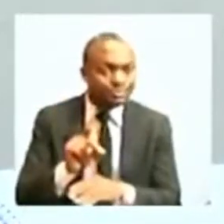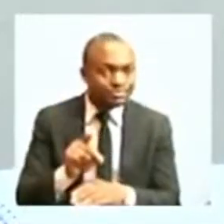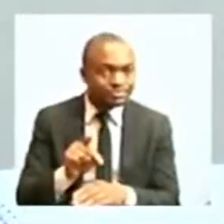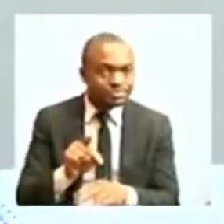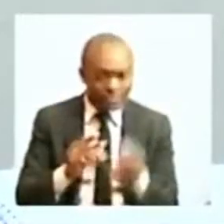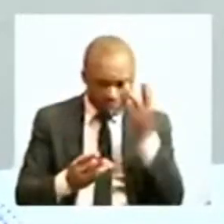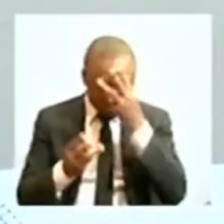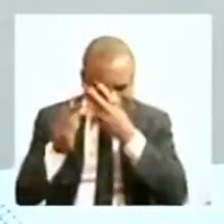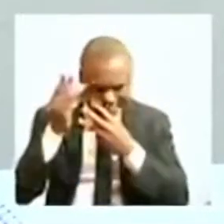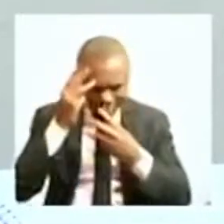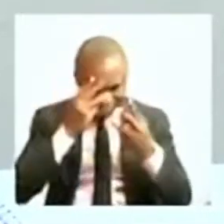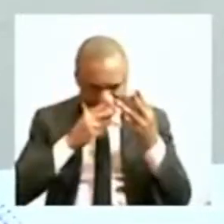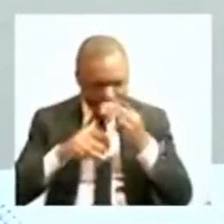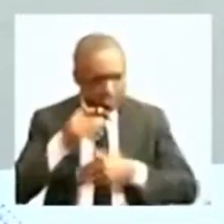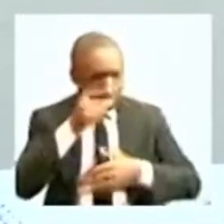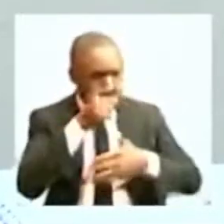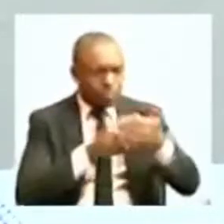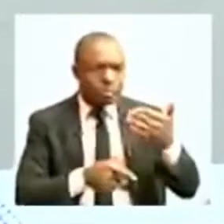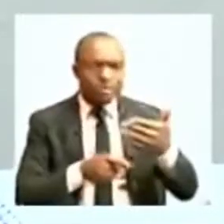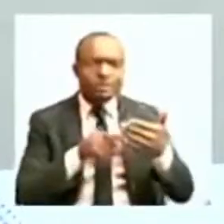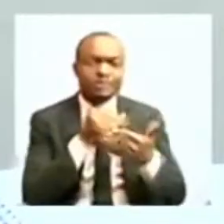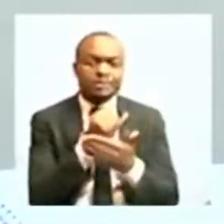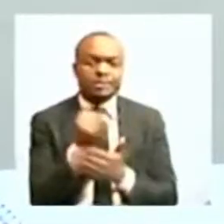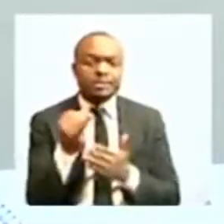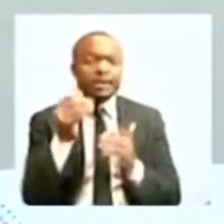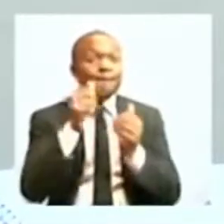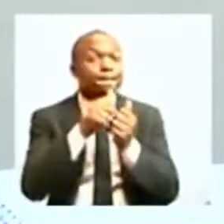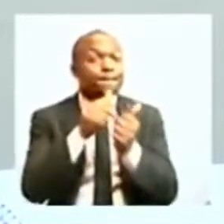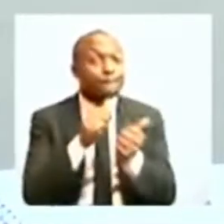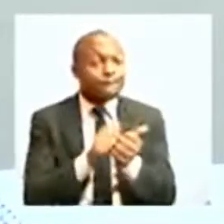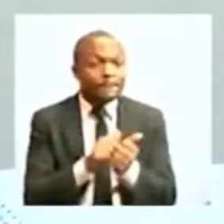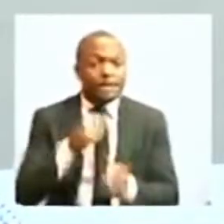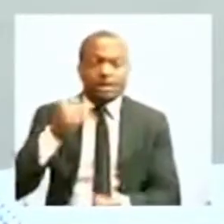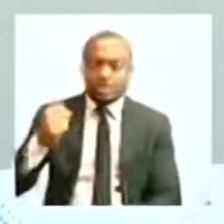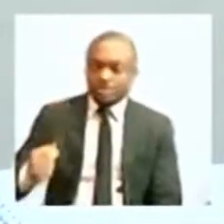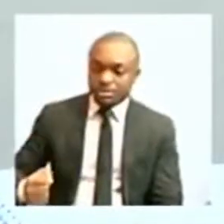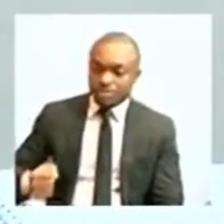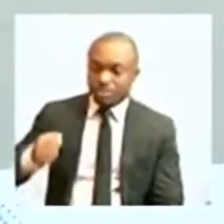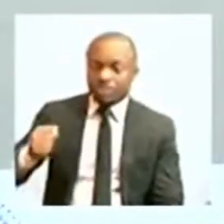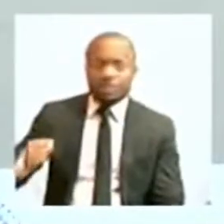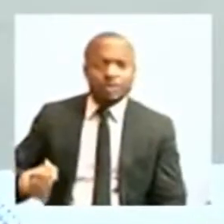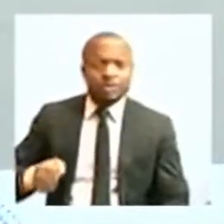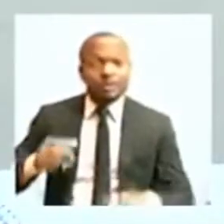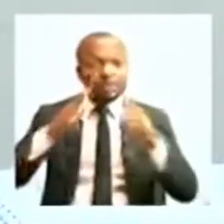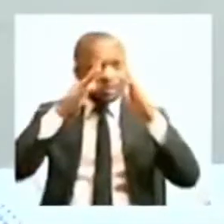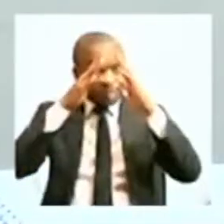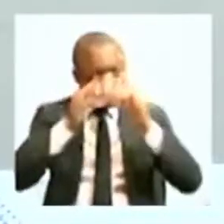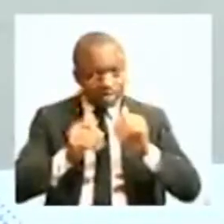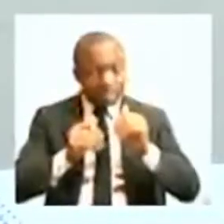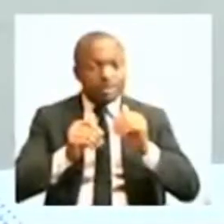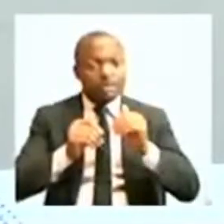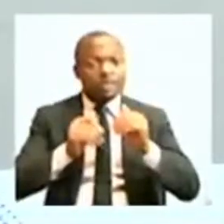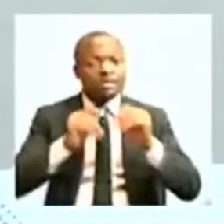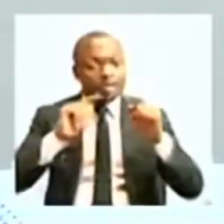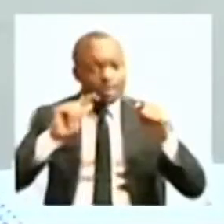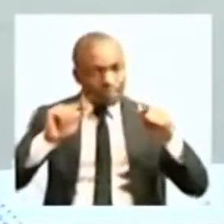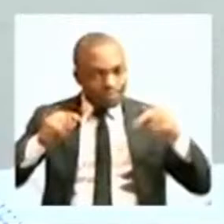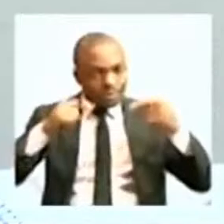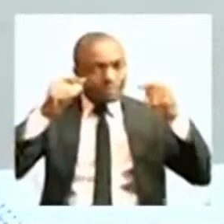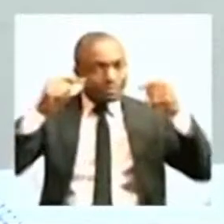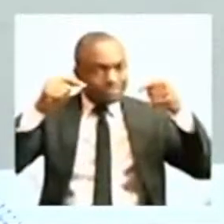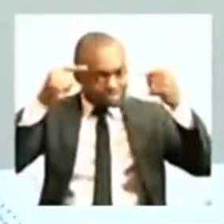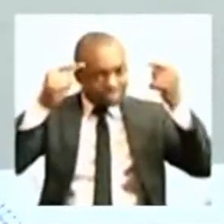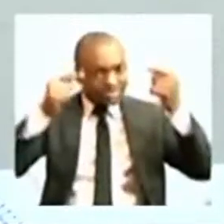are wondering what is the issue about chief's palaces. The progress that are being recorded are